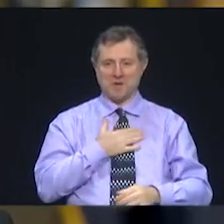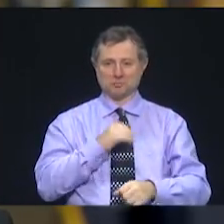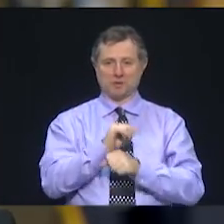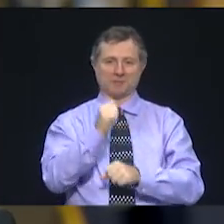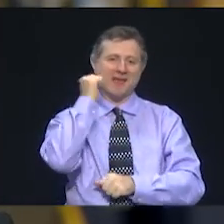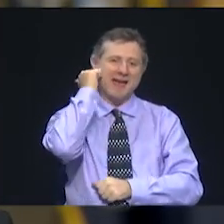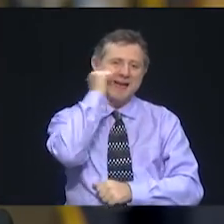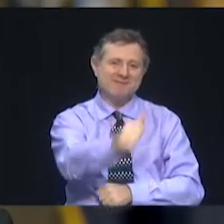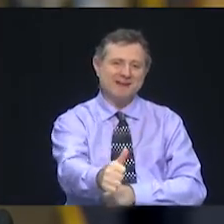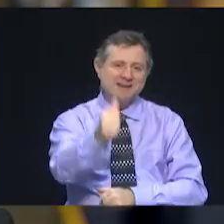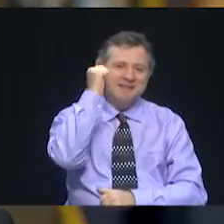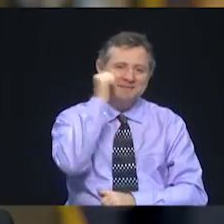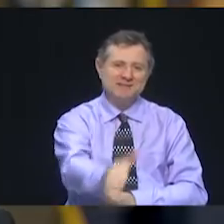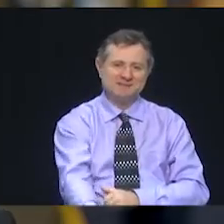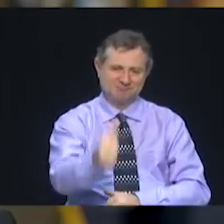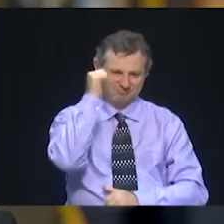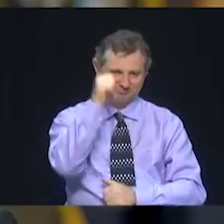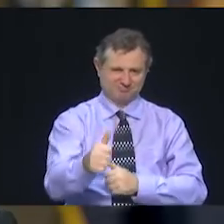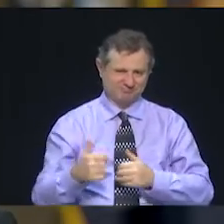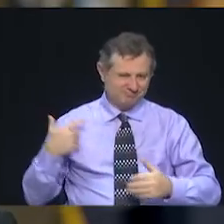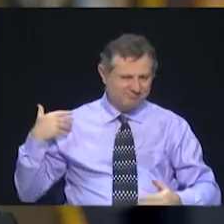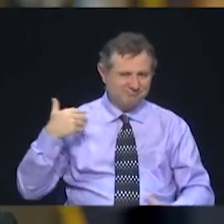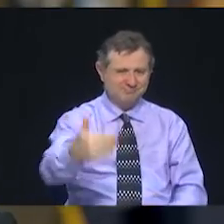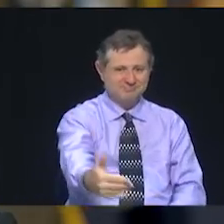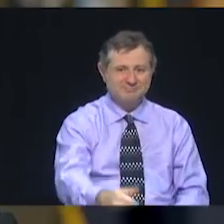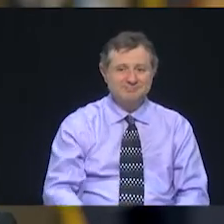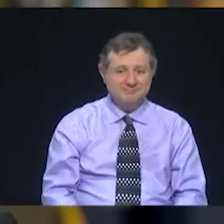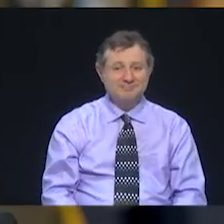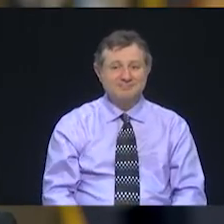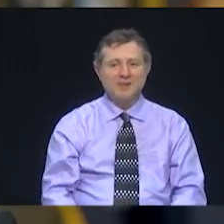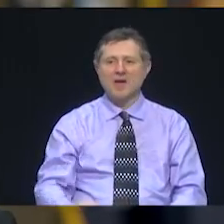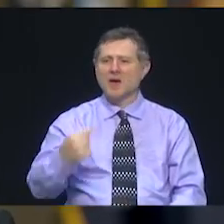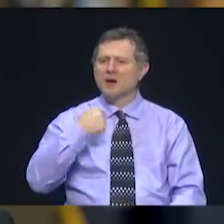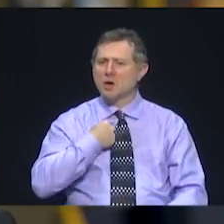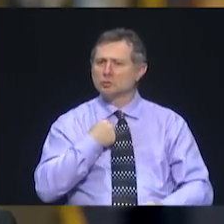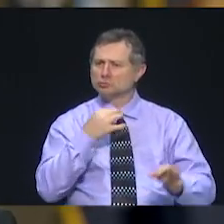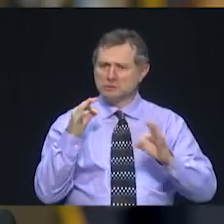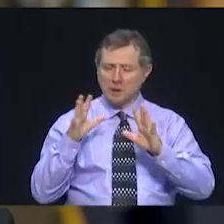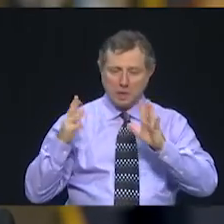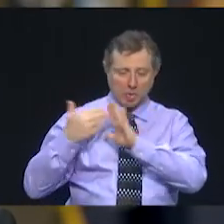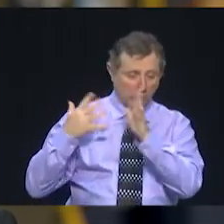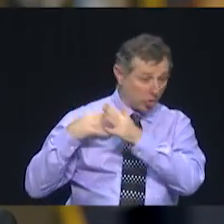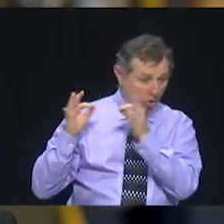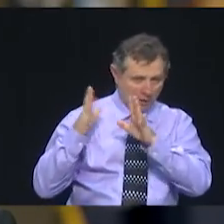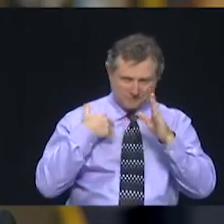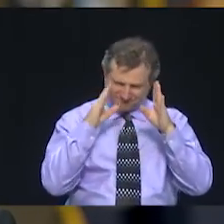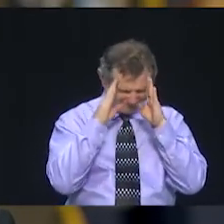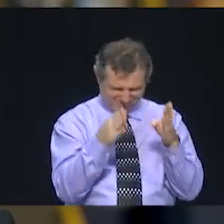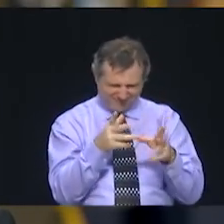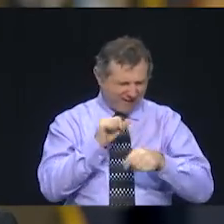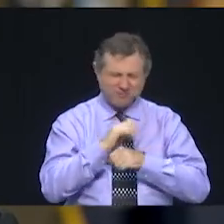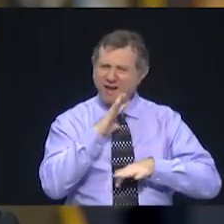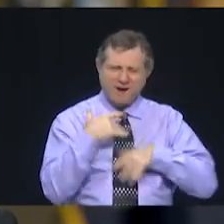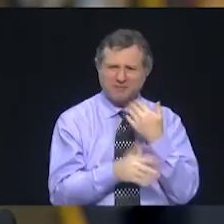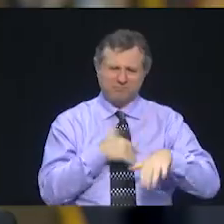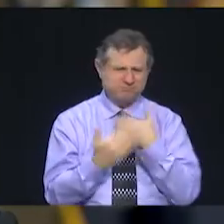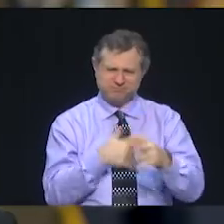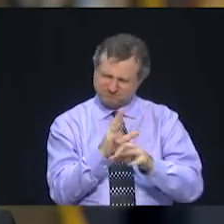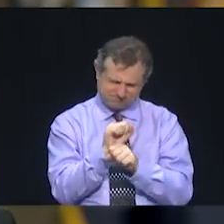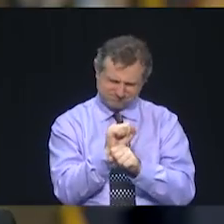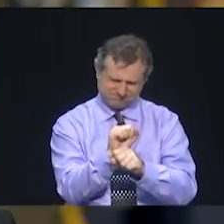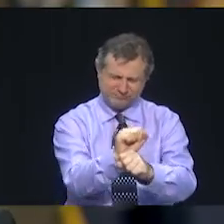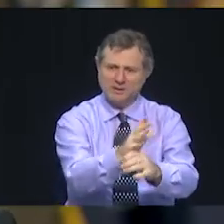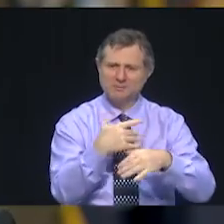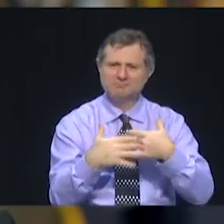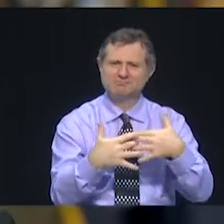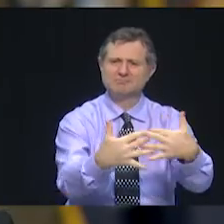day. And I will not be distracted from that job. We have a lot to do. We still have to manage